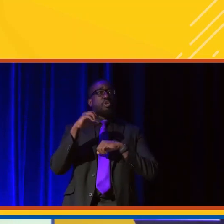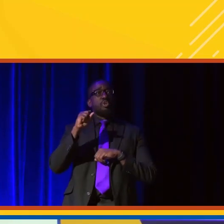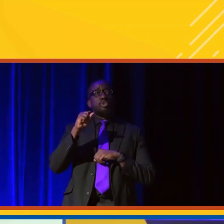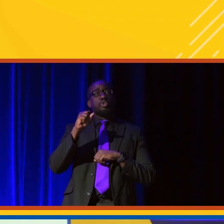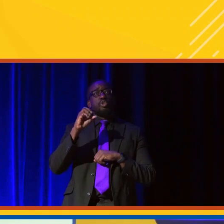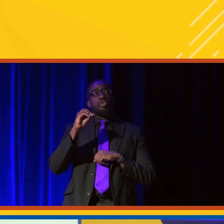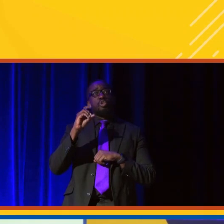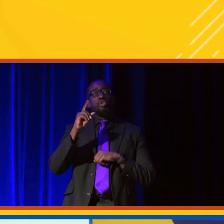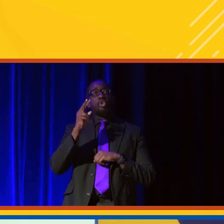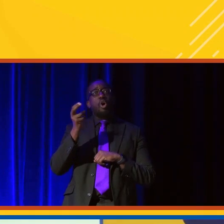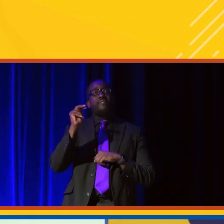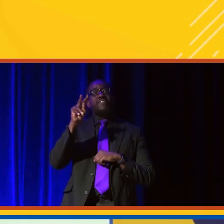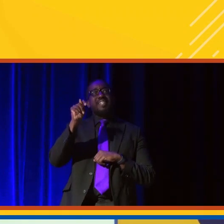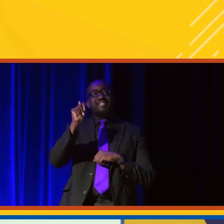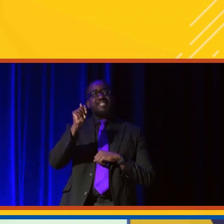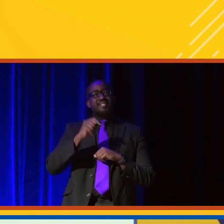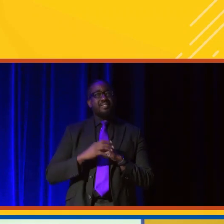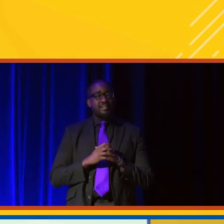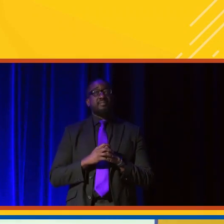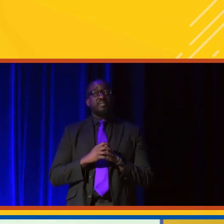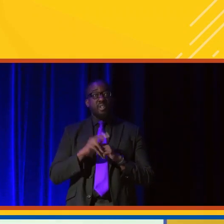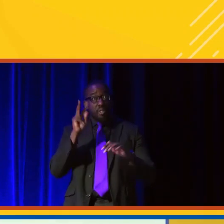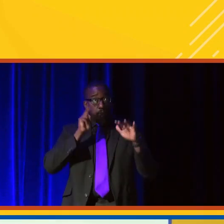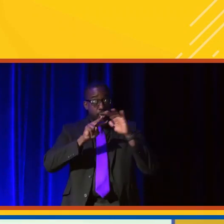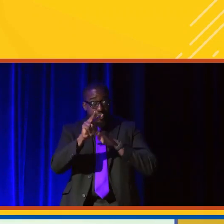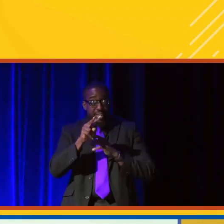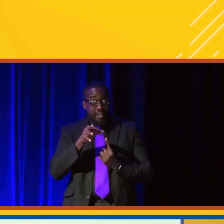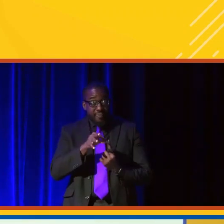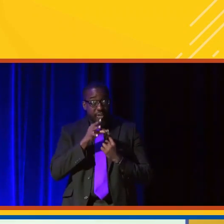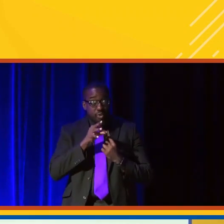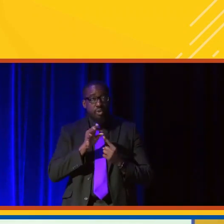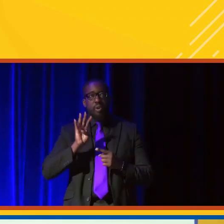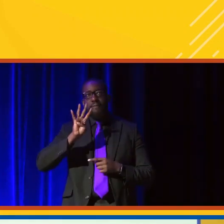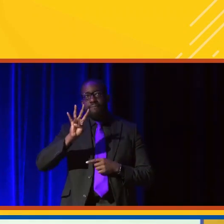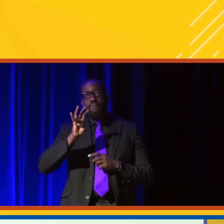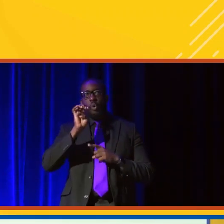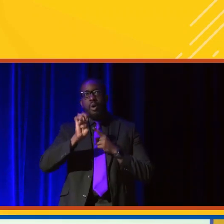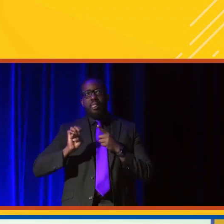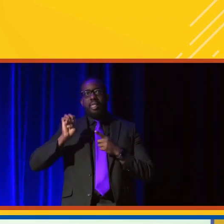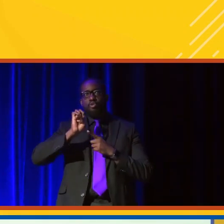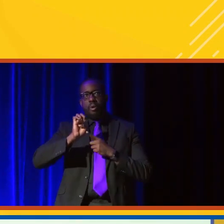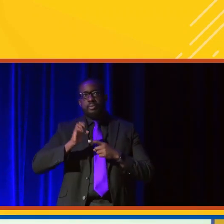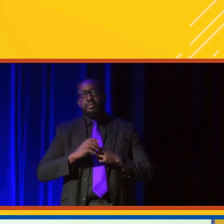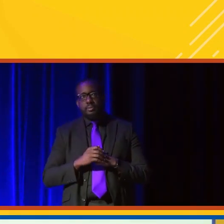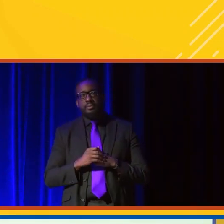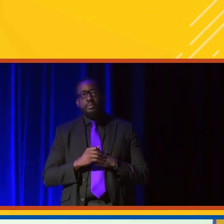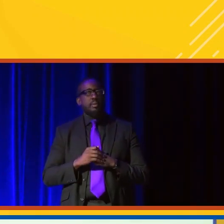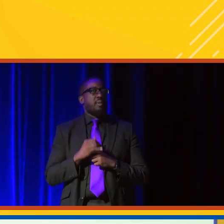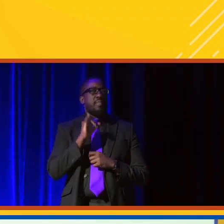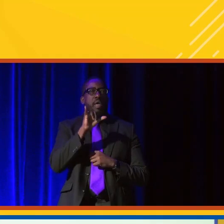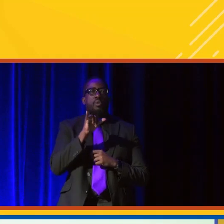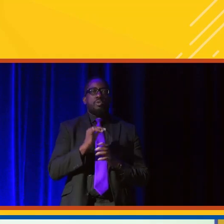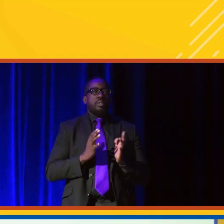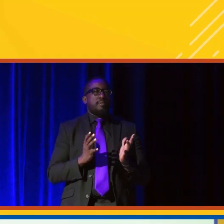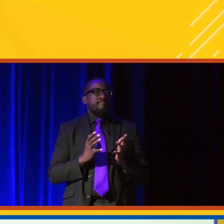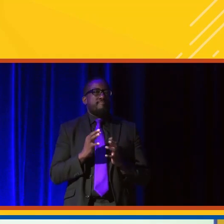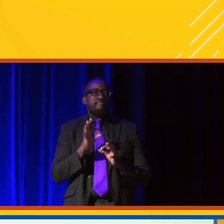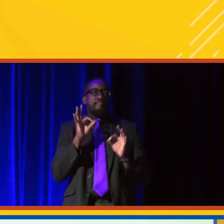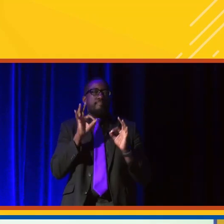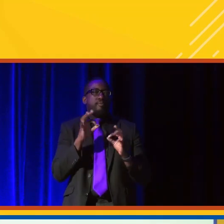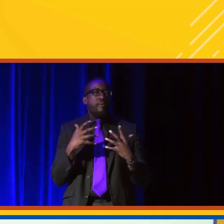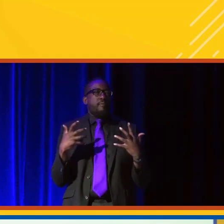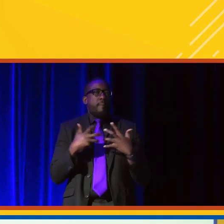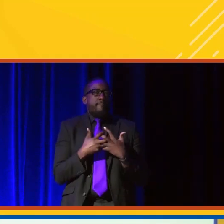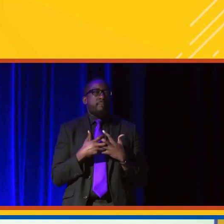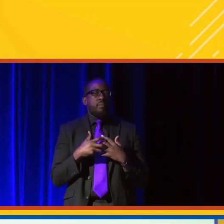The predictive feature in the triplet density of states was at 4 electron volts. That was the one of the features that was just the sweet spot for predicting if a molecule was